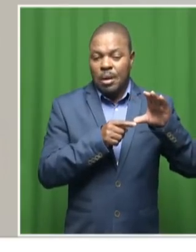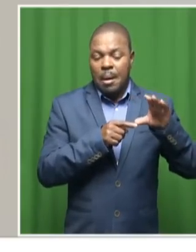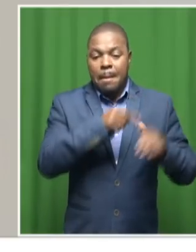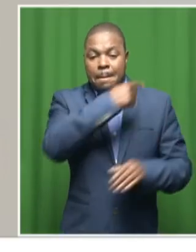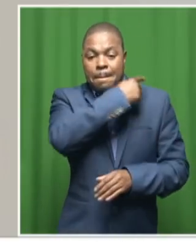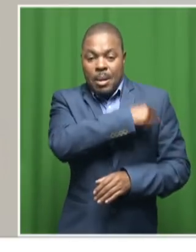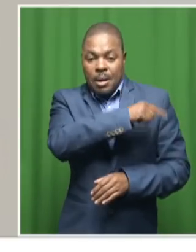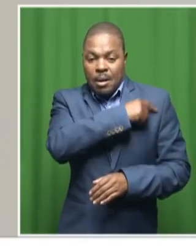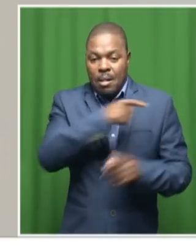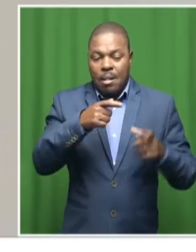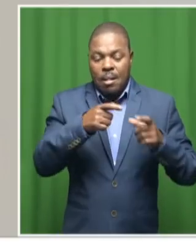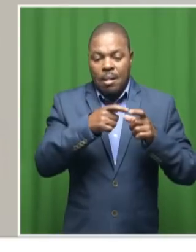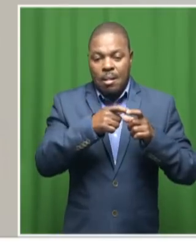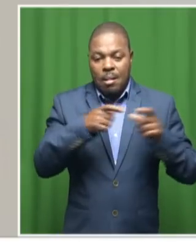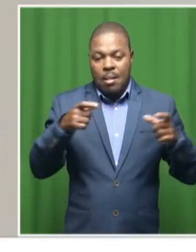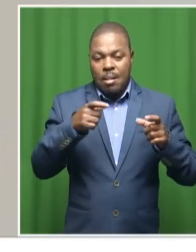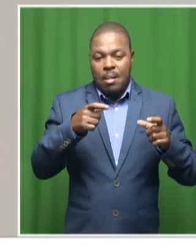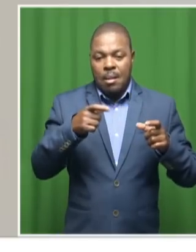medical scheme